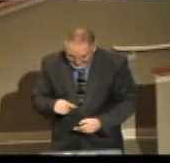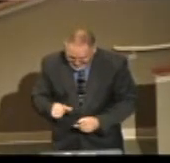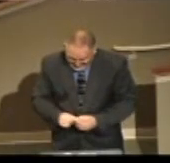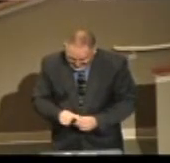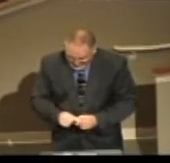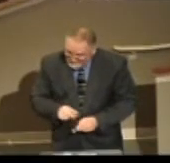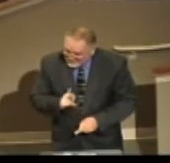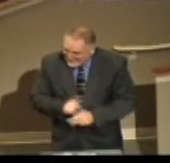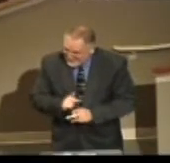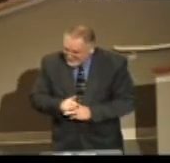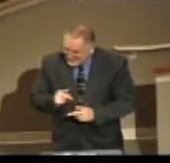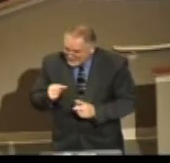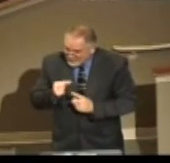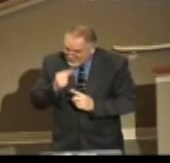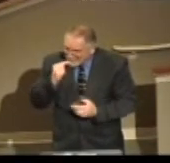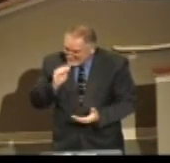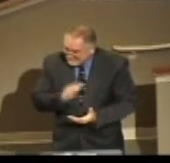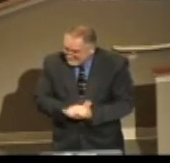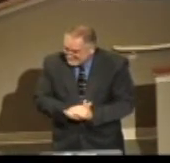always keeps it. Can I get an amen to that?